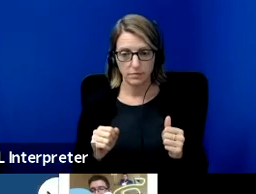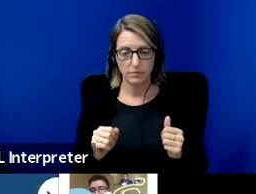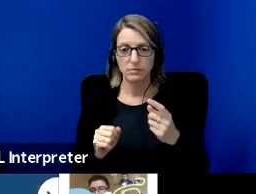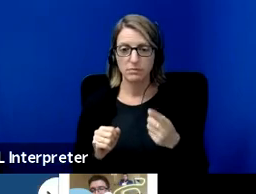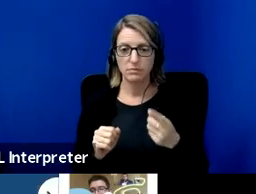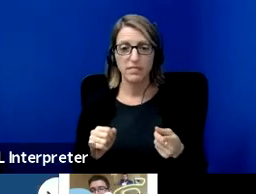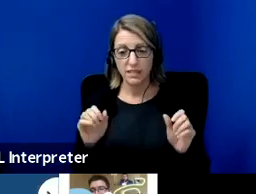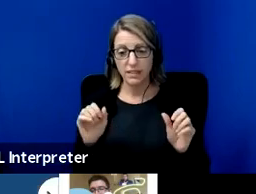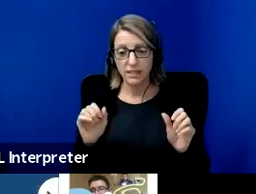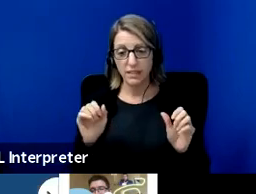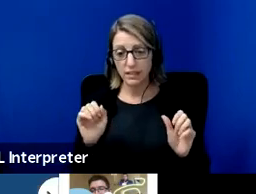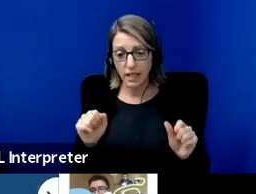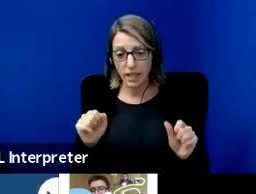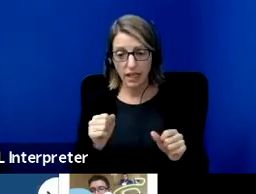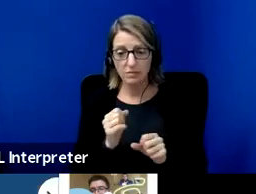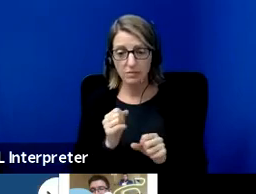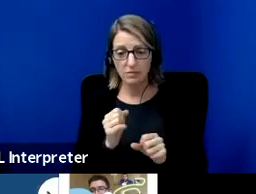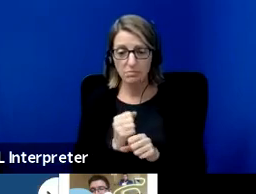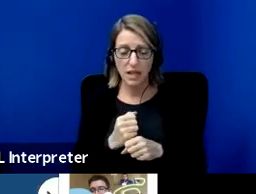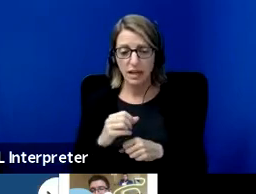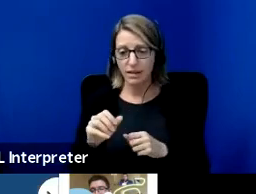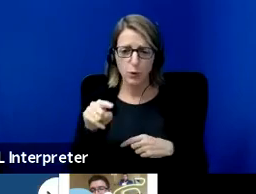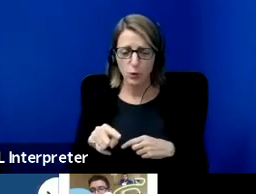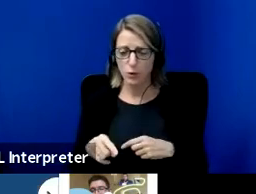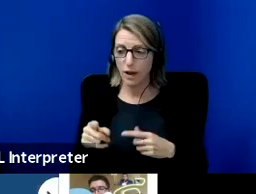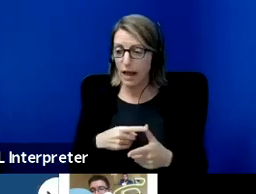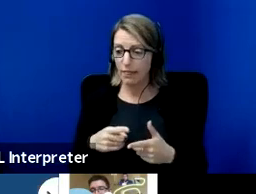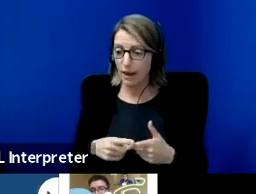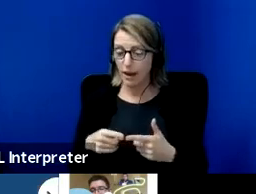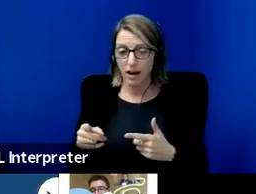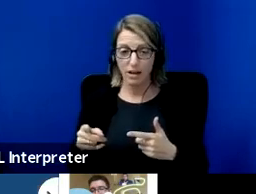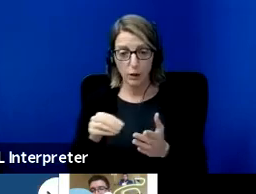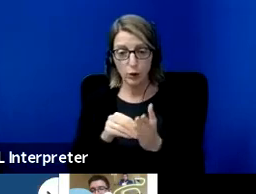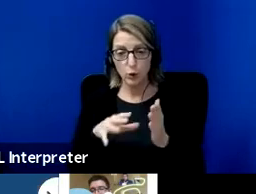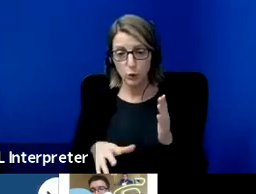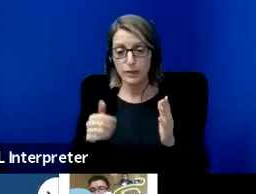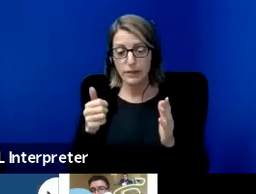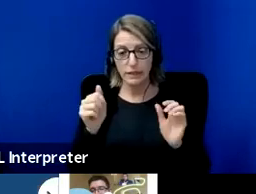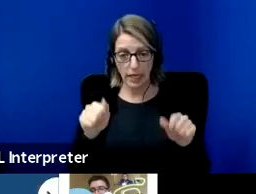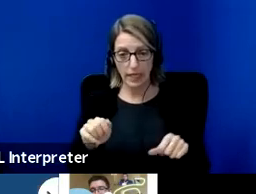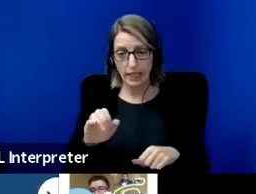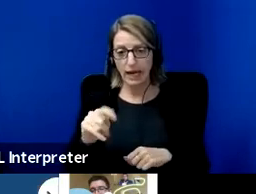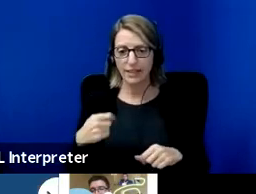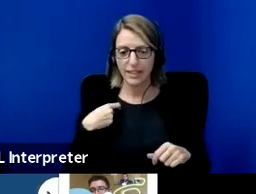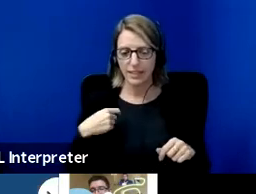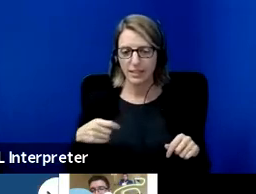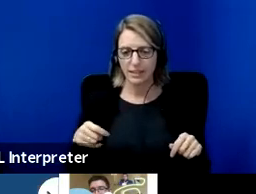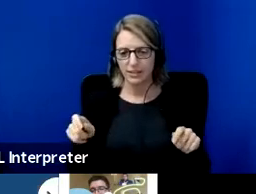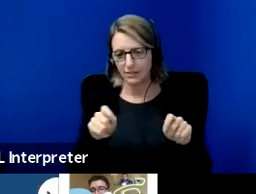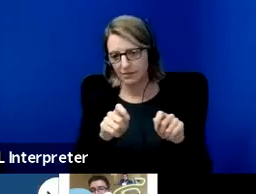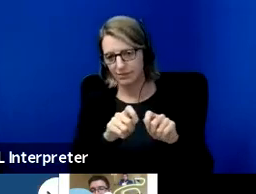where they will then be able to edit this. This is my template, so I can Look at that, I just drag, it makes it